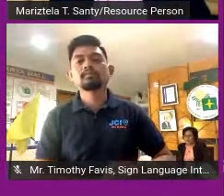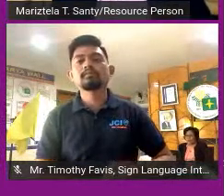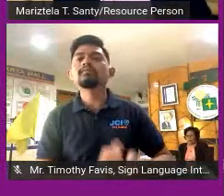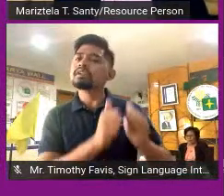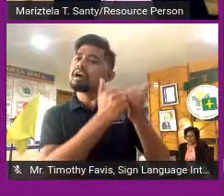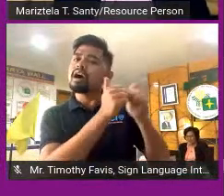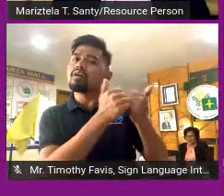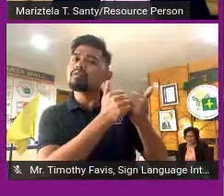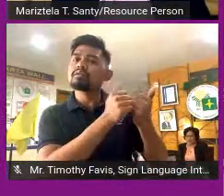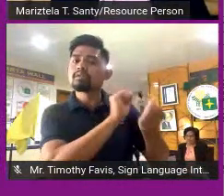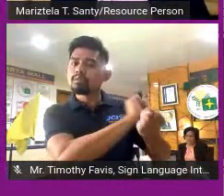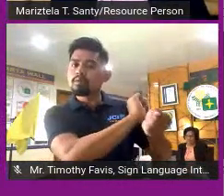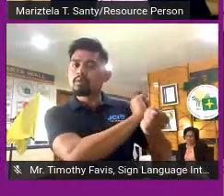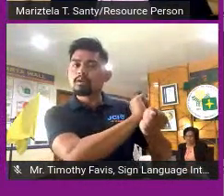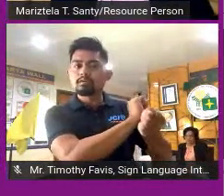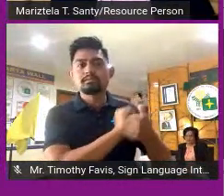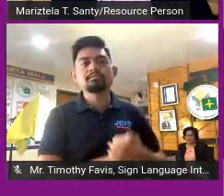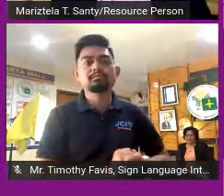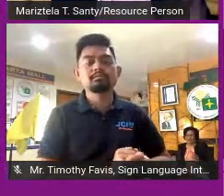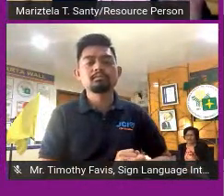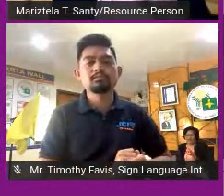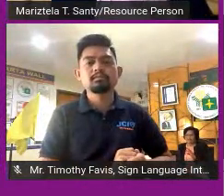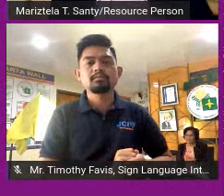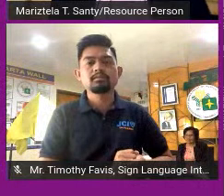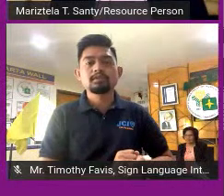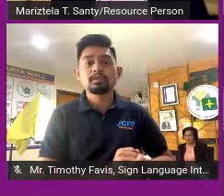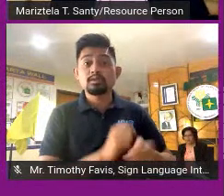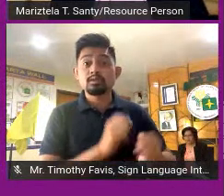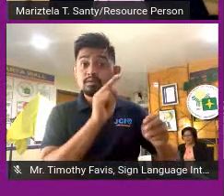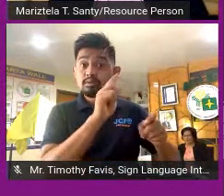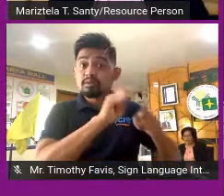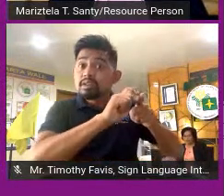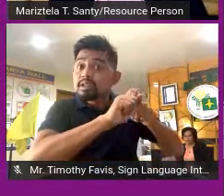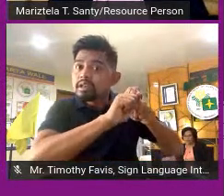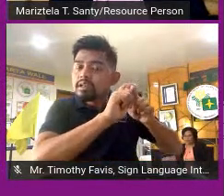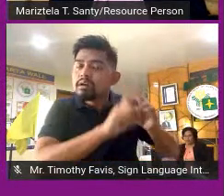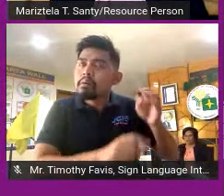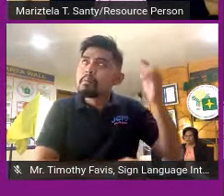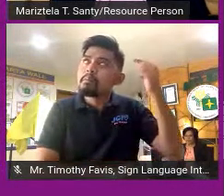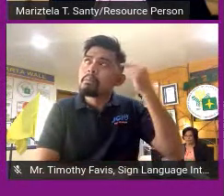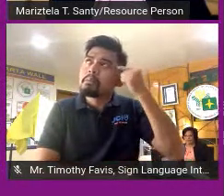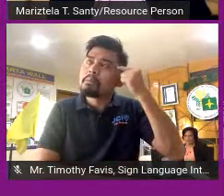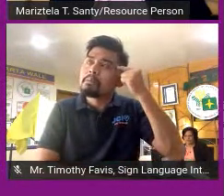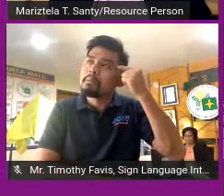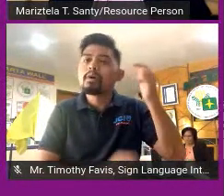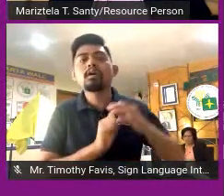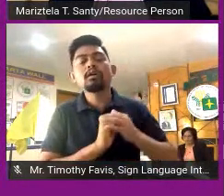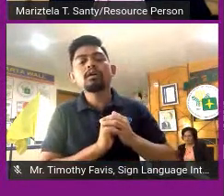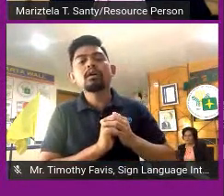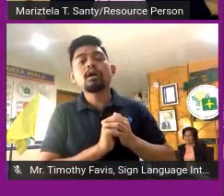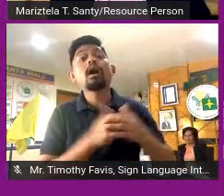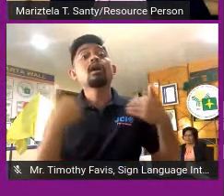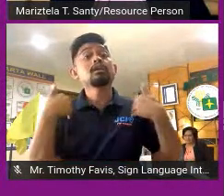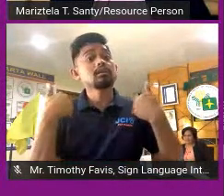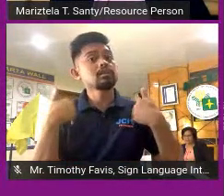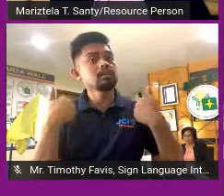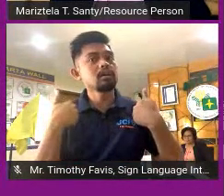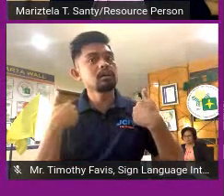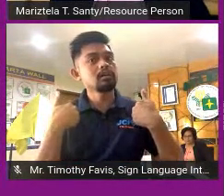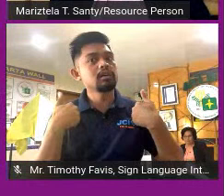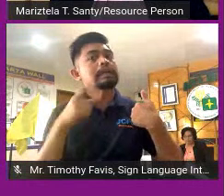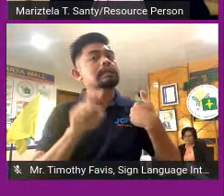Paano daw ito nag-work? Ano? Their handlers came up with the idea to program them while they are still very young by